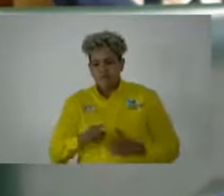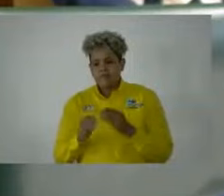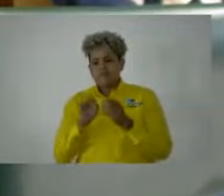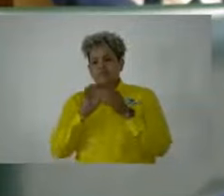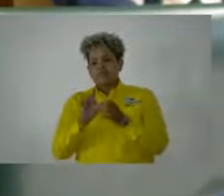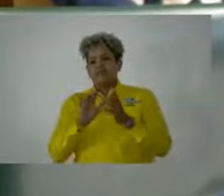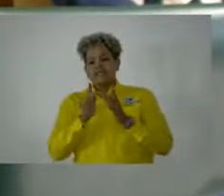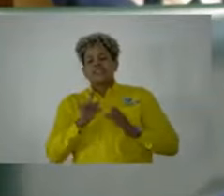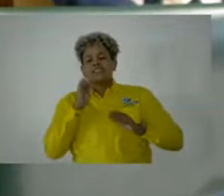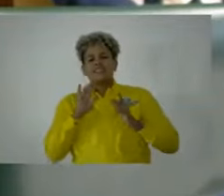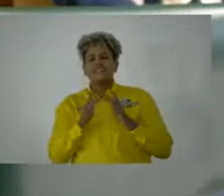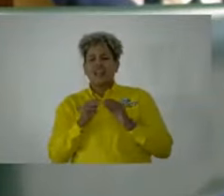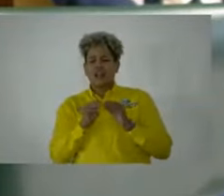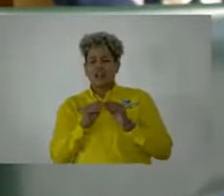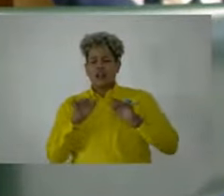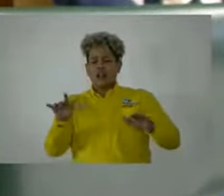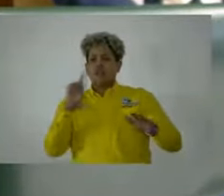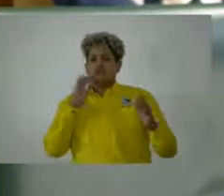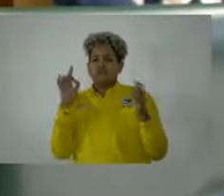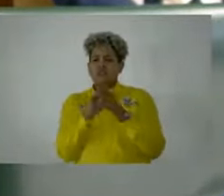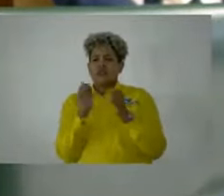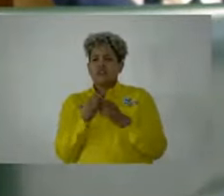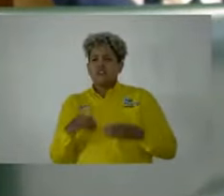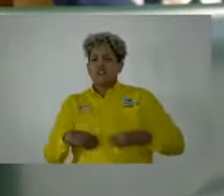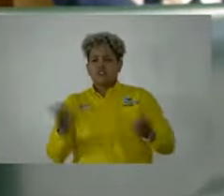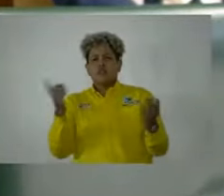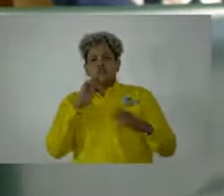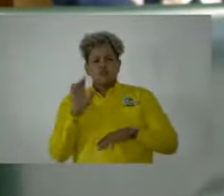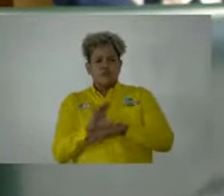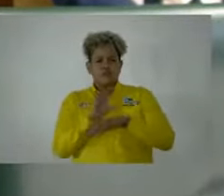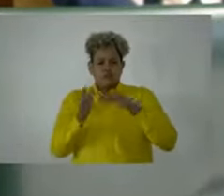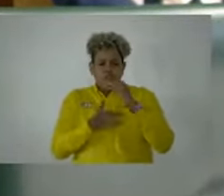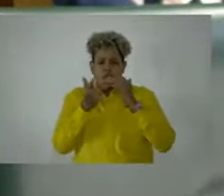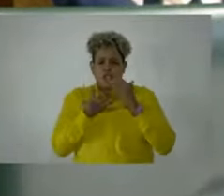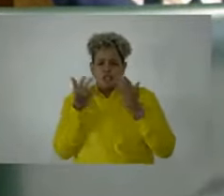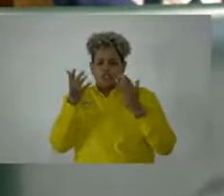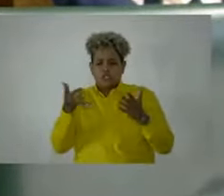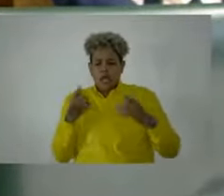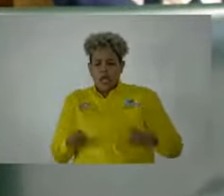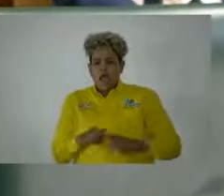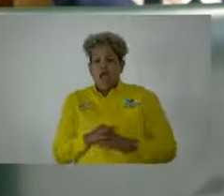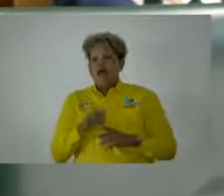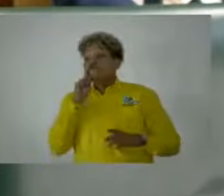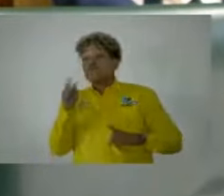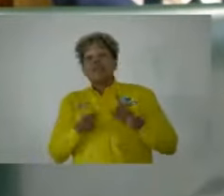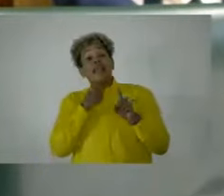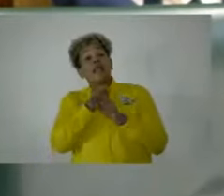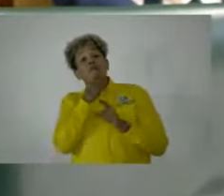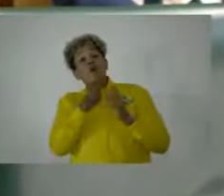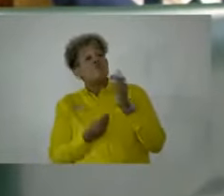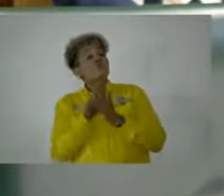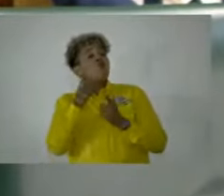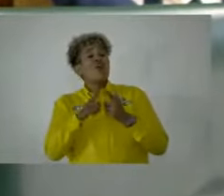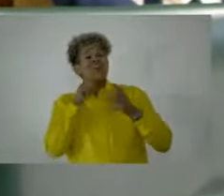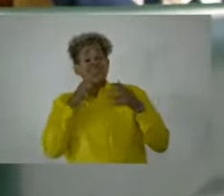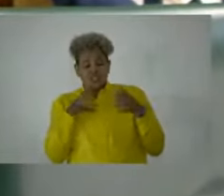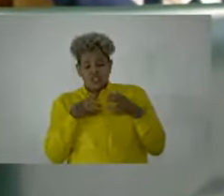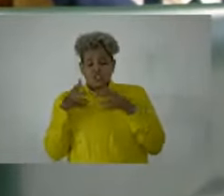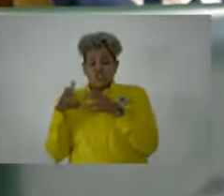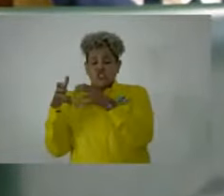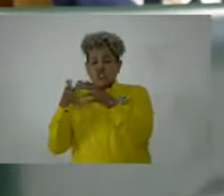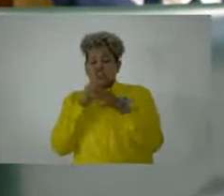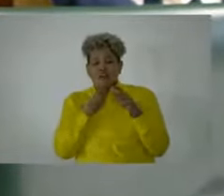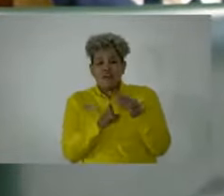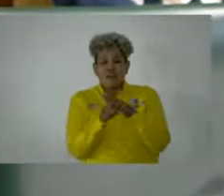of internet penetration is also tied to the distribution of digital technology. Yes. Yes. It impacts growth of the cluster of